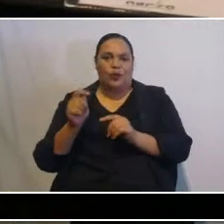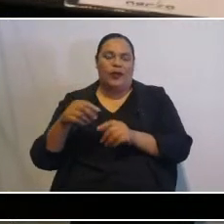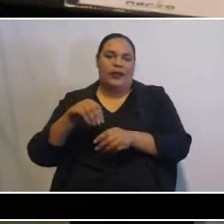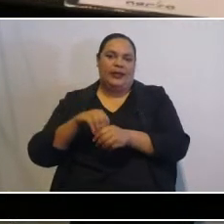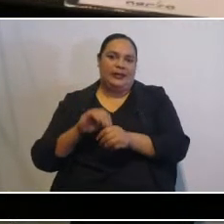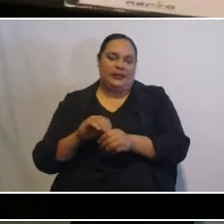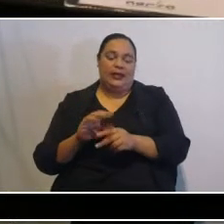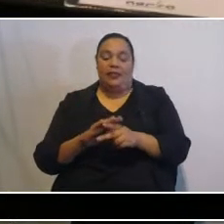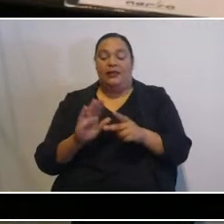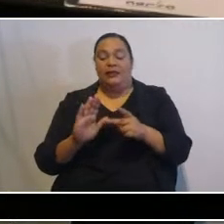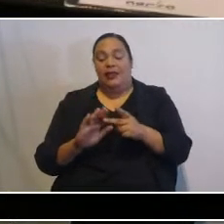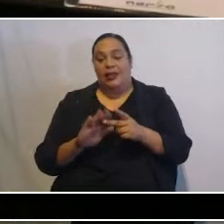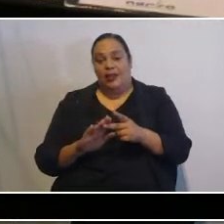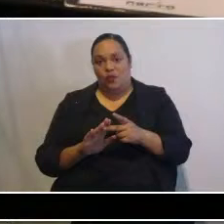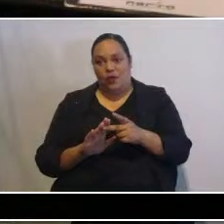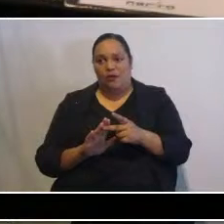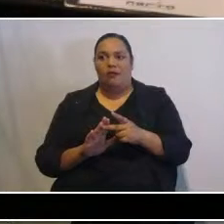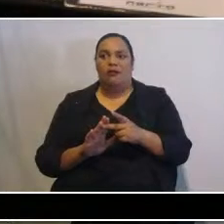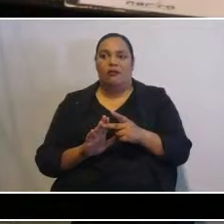The second one is